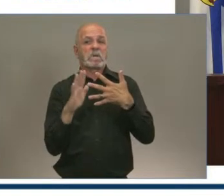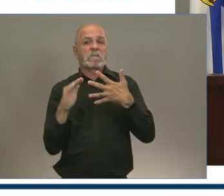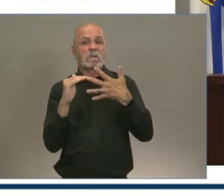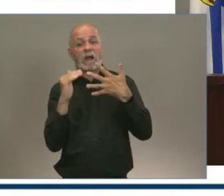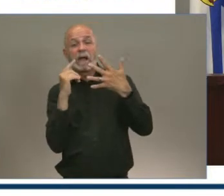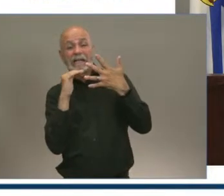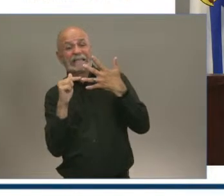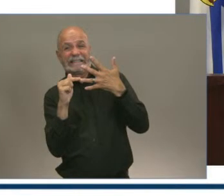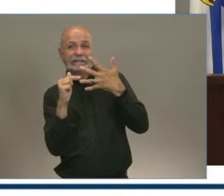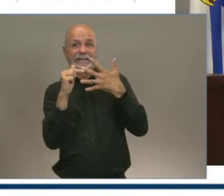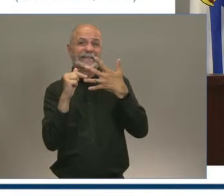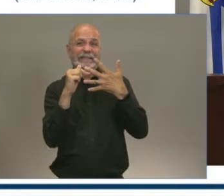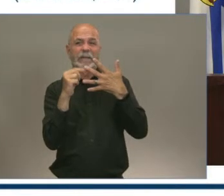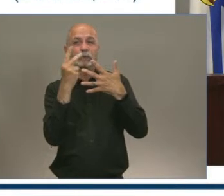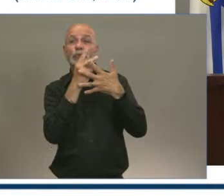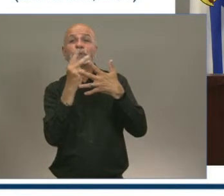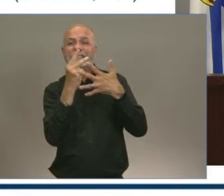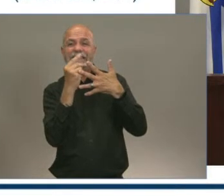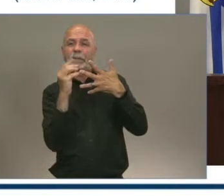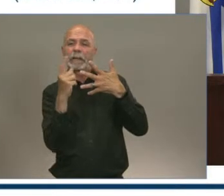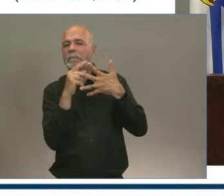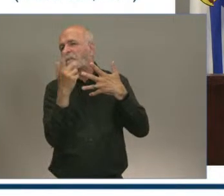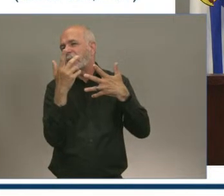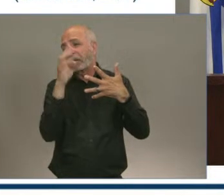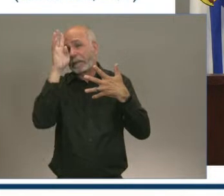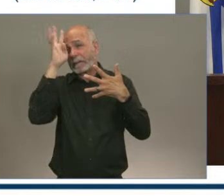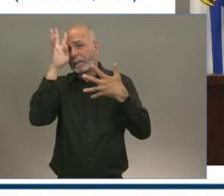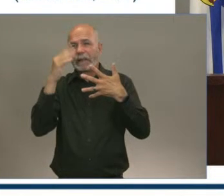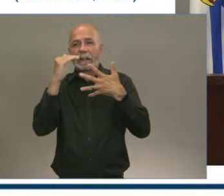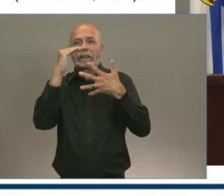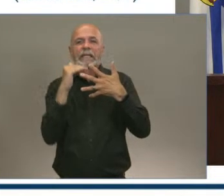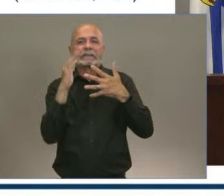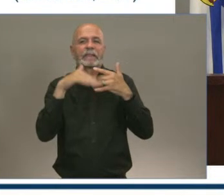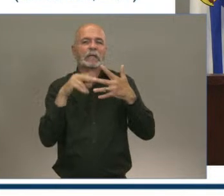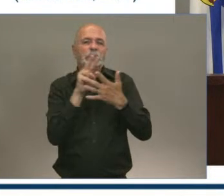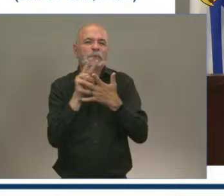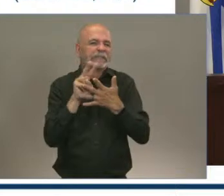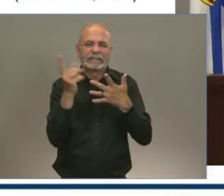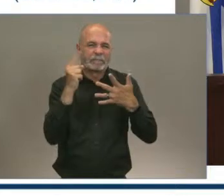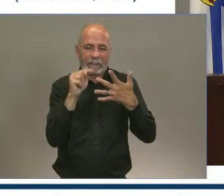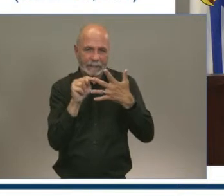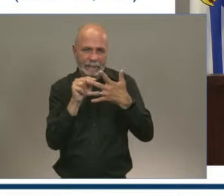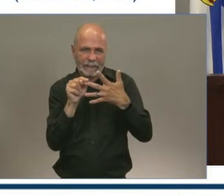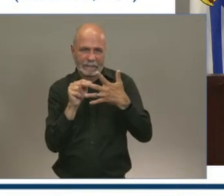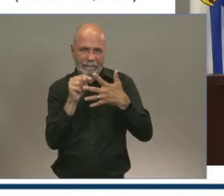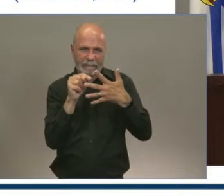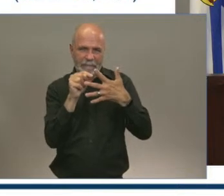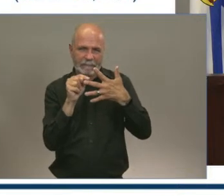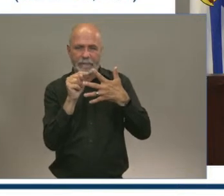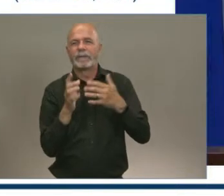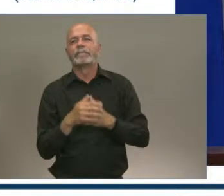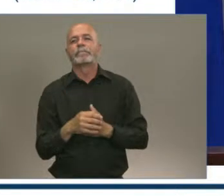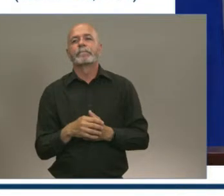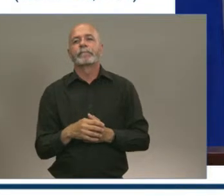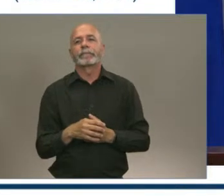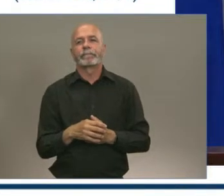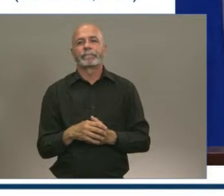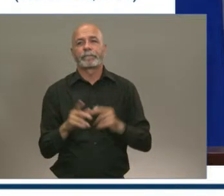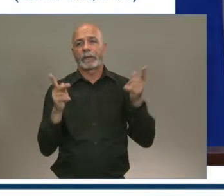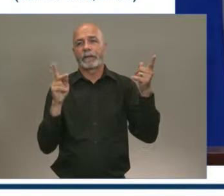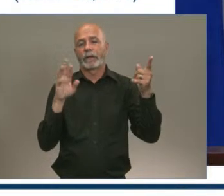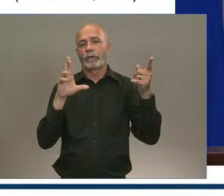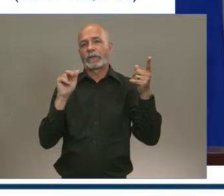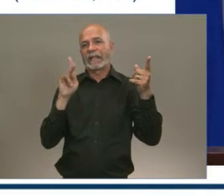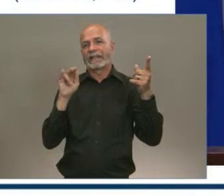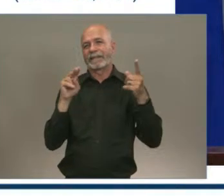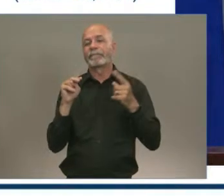existing phases? I recognize that things concern, but I'm wondering what this could look like. So the vaccination target is just one of